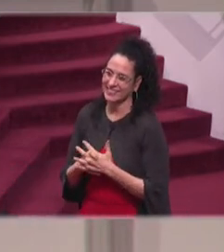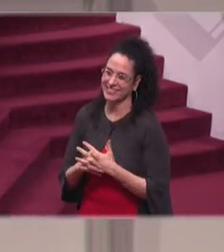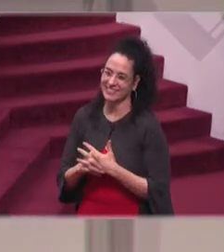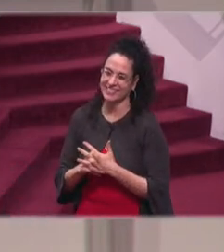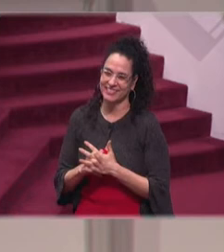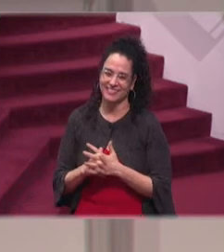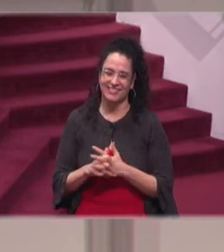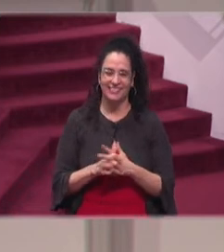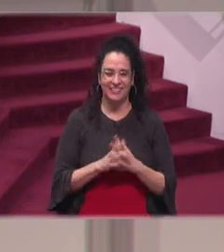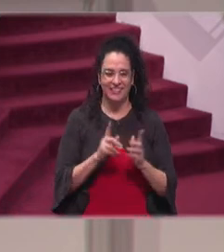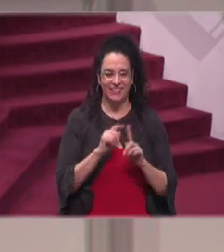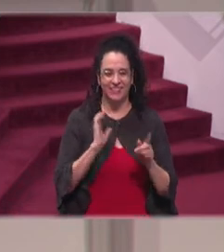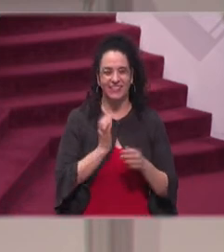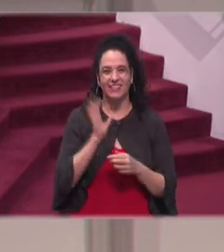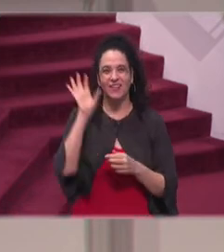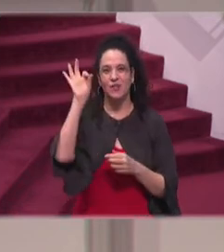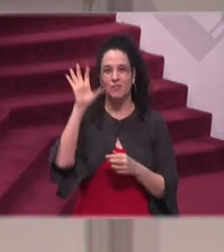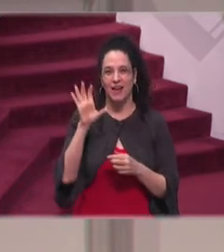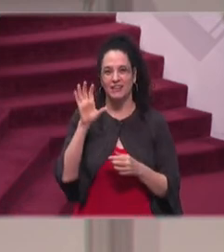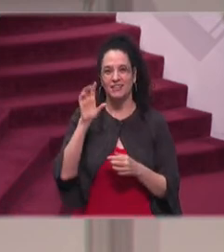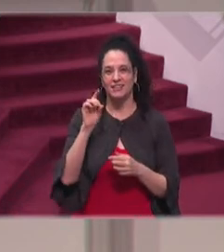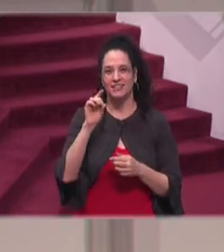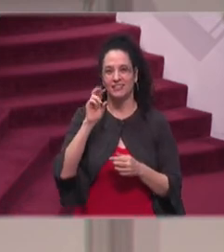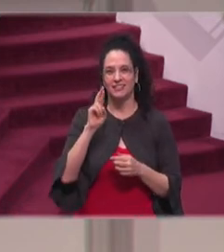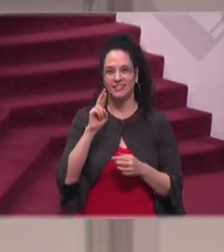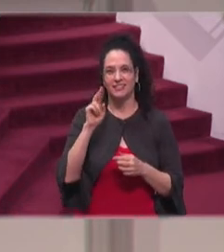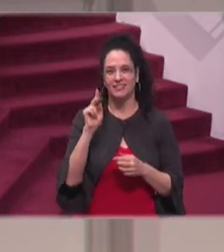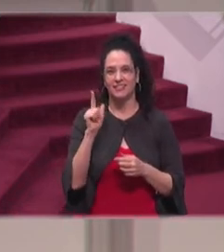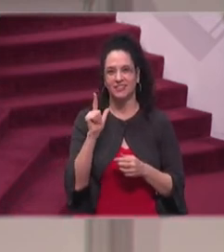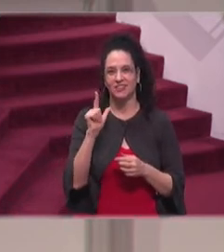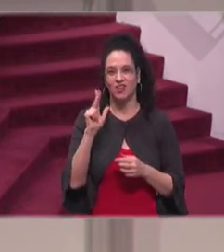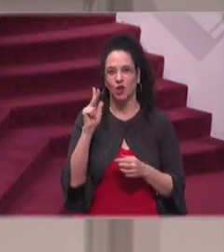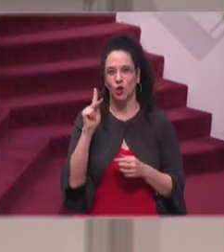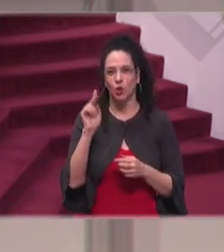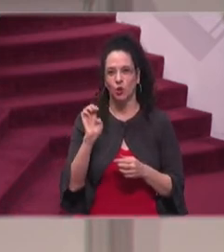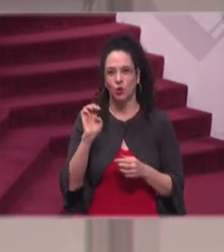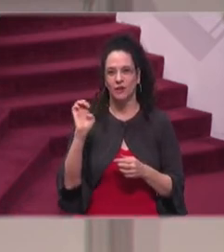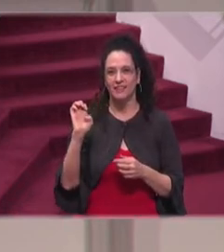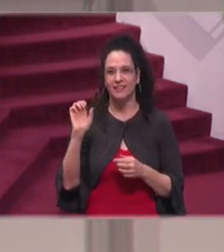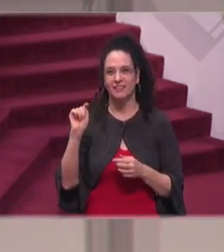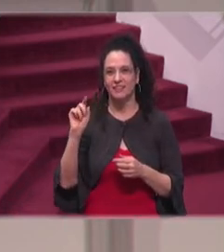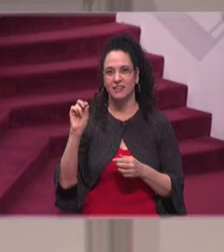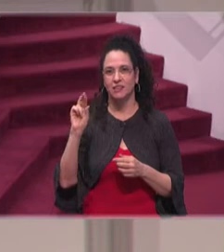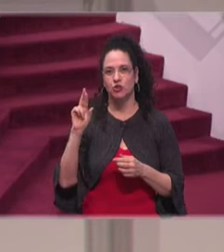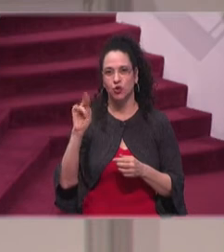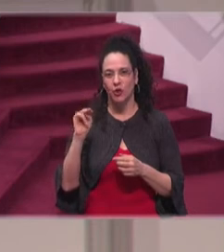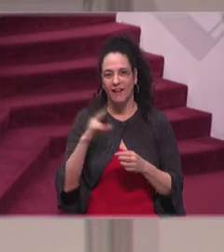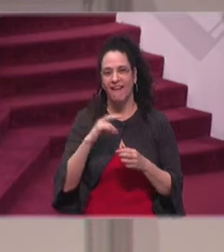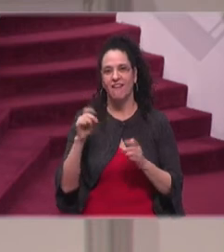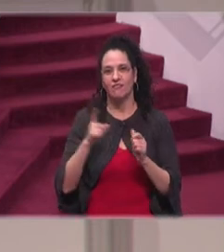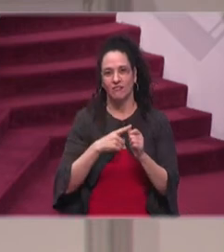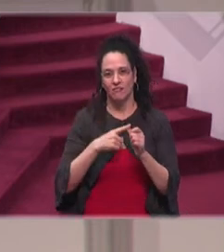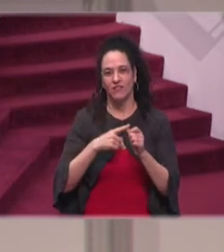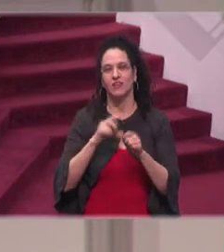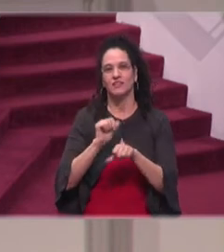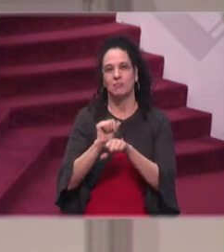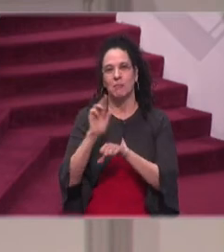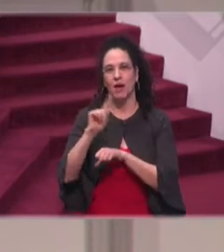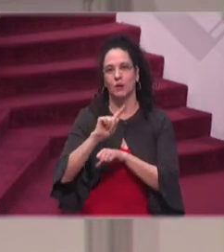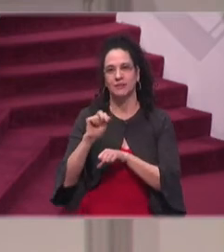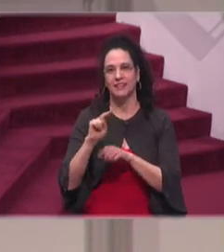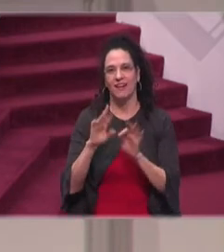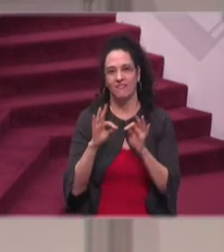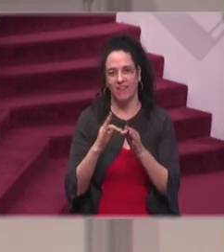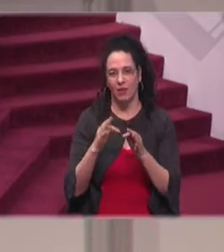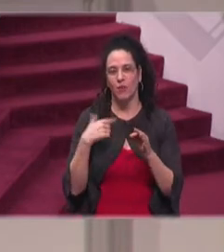On behalf of our pastor, Dr. Luke E. Torian, and the First Mount Zion family, I welcome you. We're happy you are able to join us this